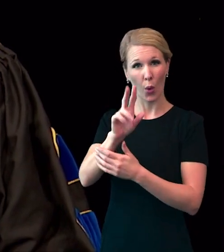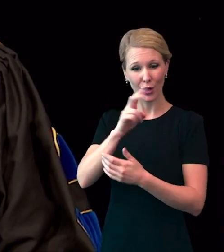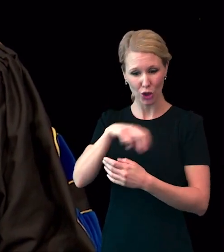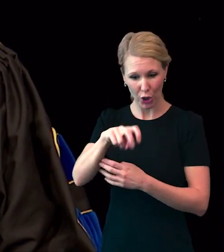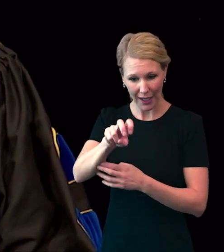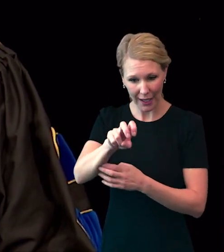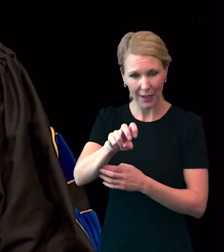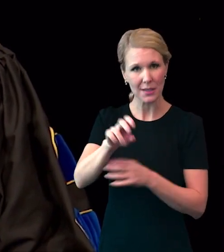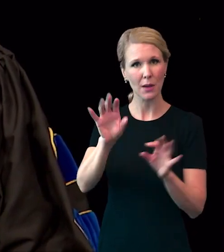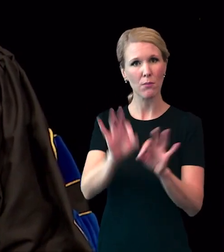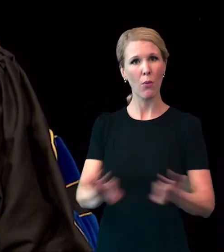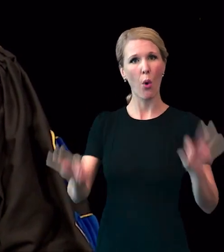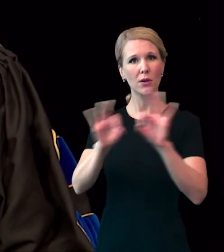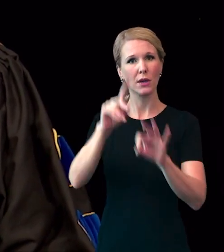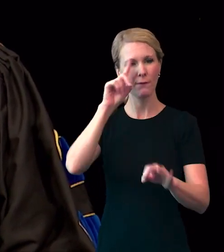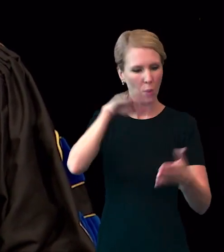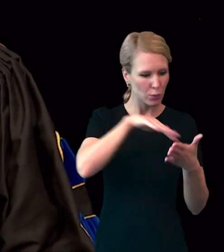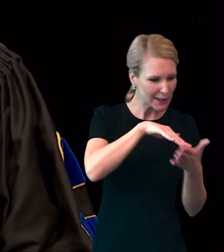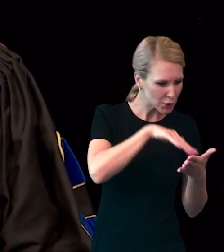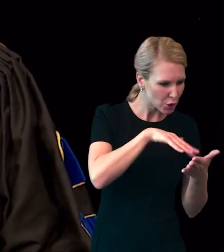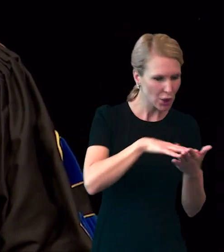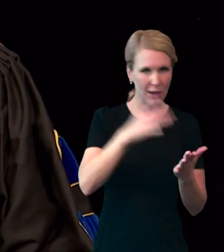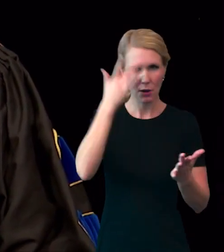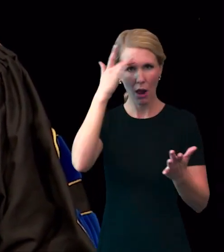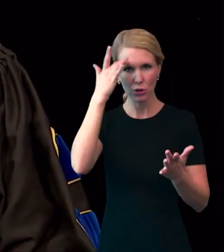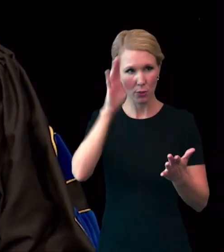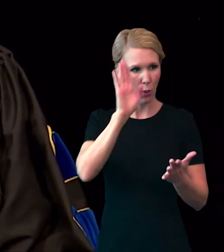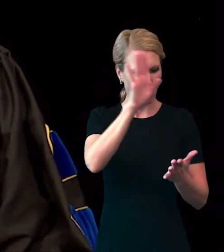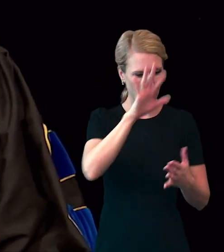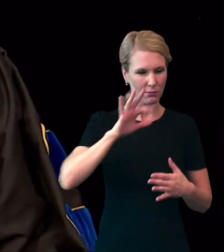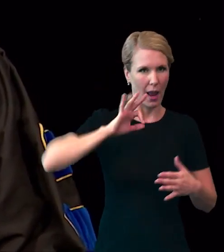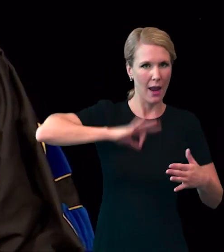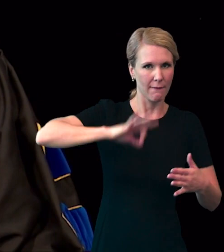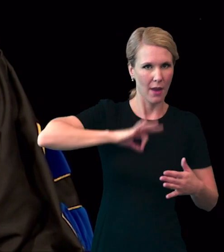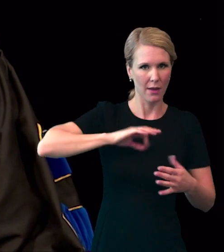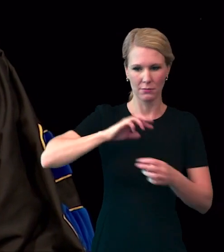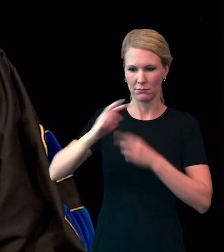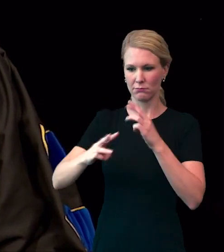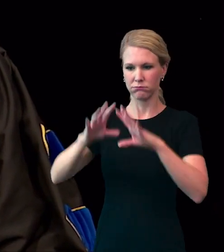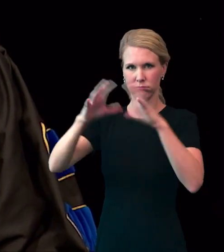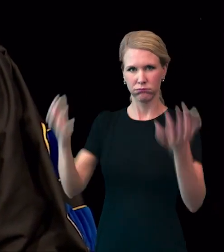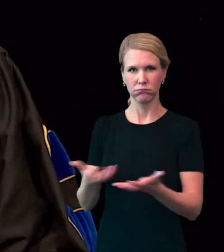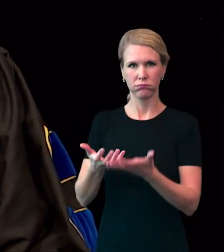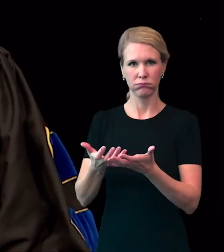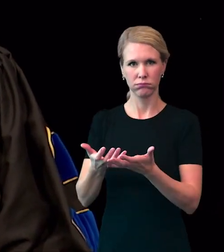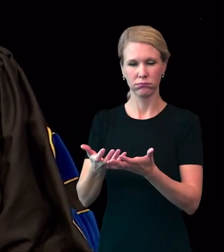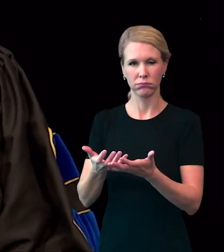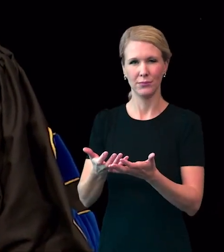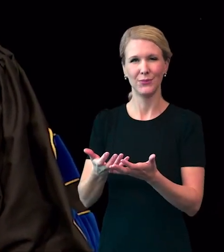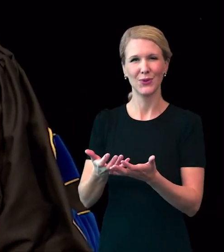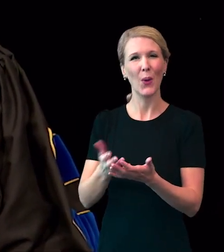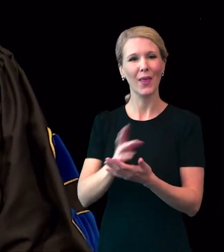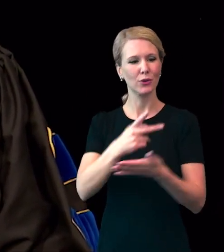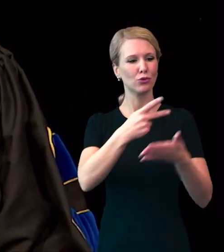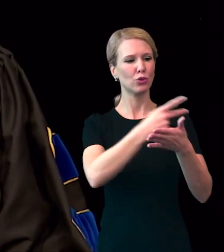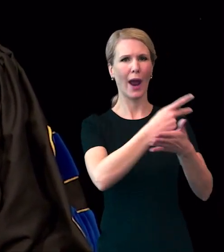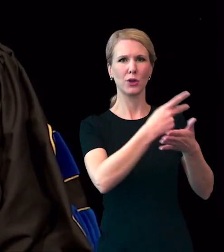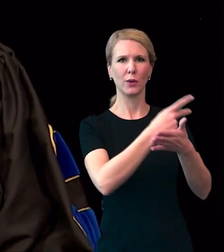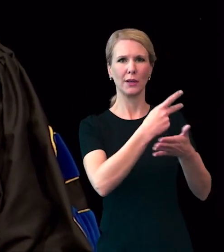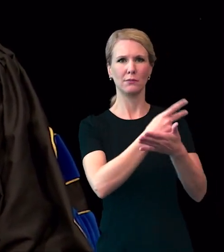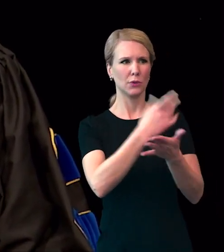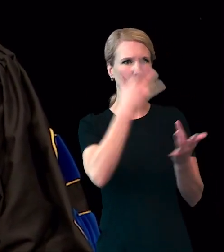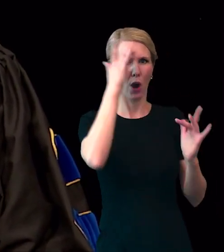base, research, and scholarship that will benefit the human race in so many different ways. That's what graduate student scholarship is